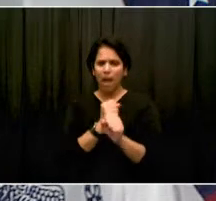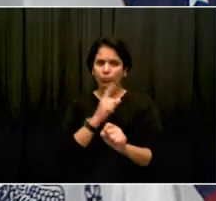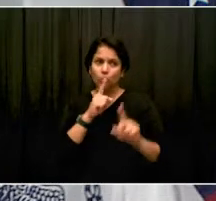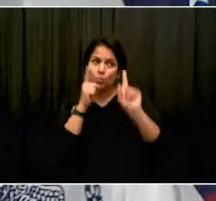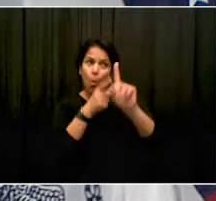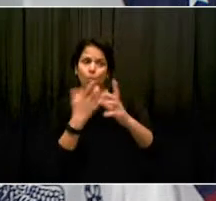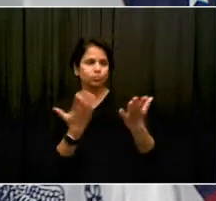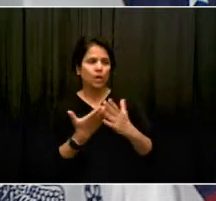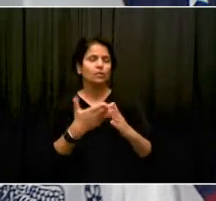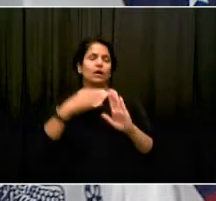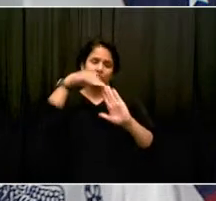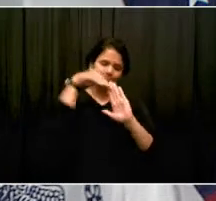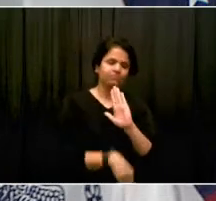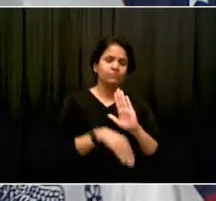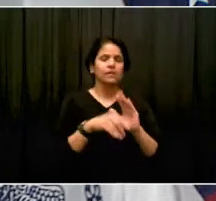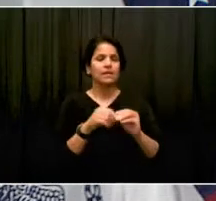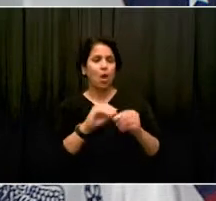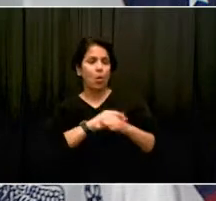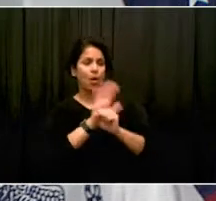a goal at this point.